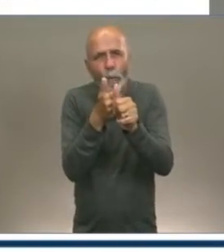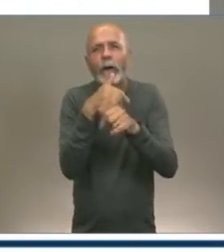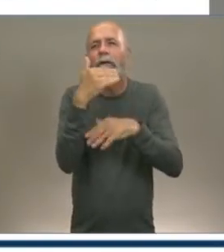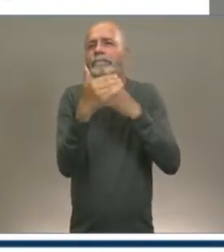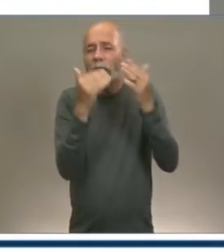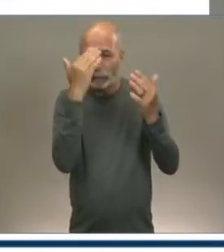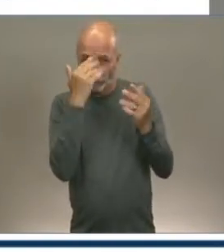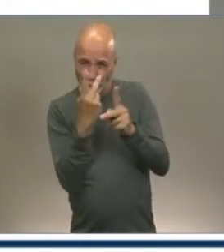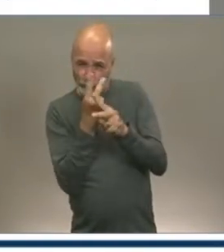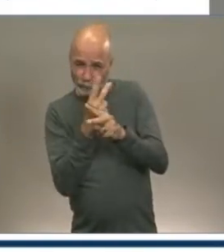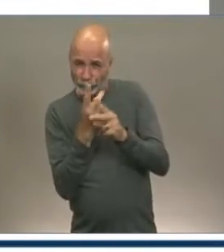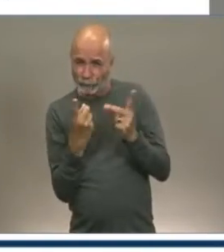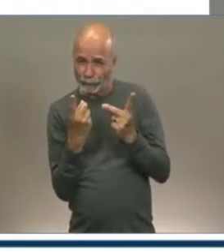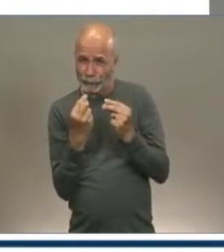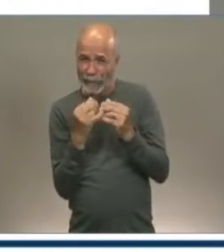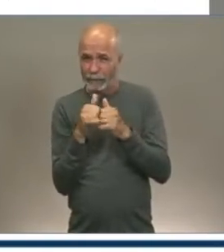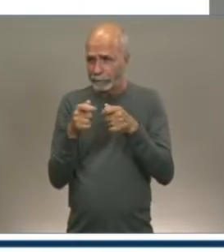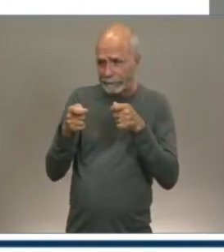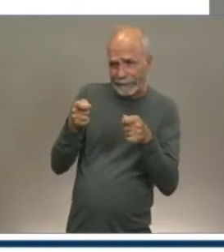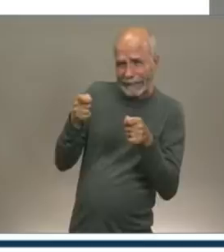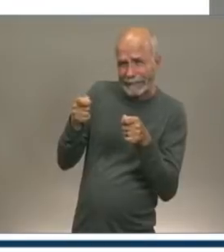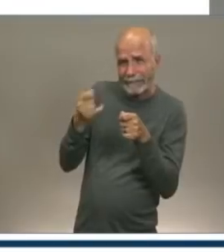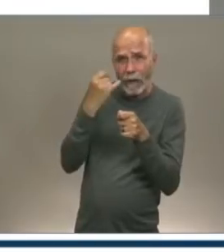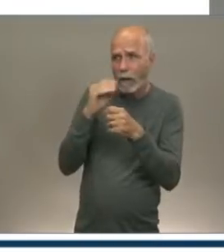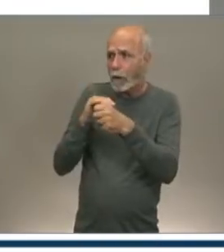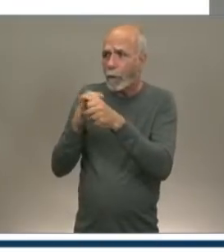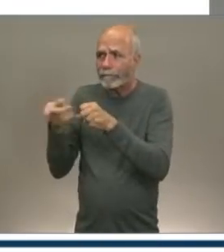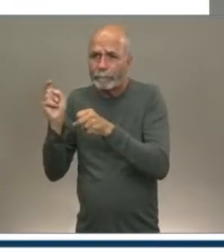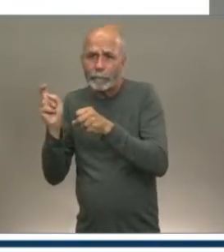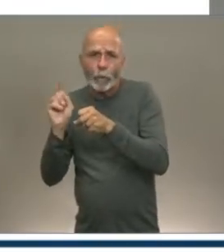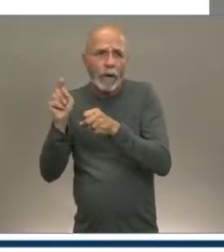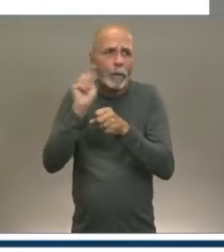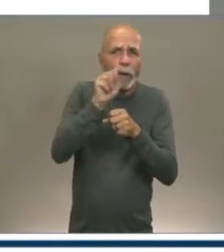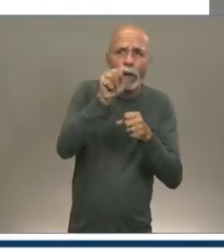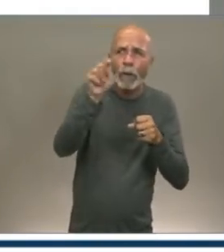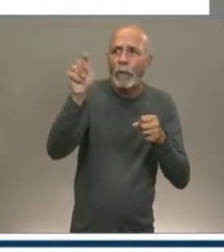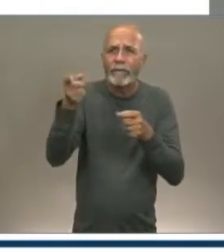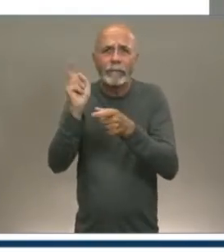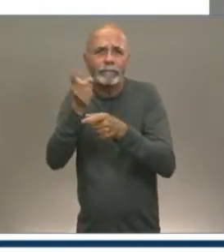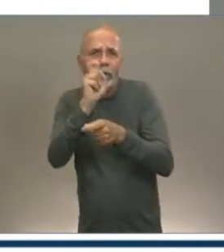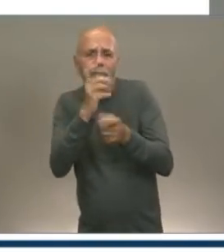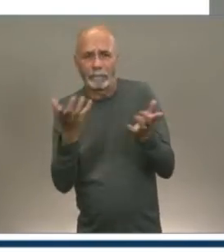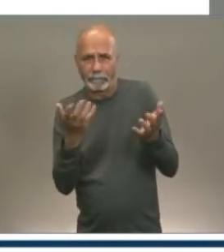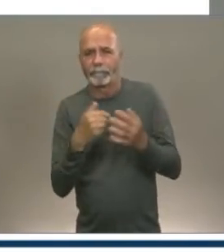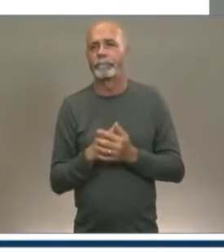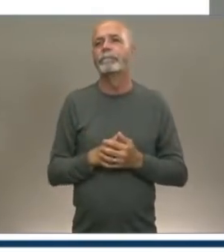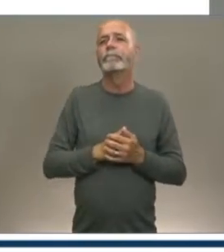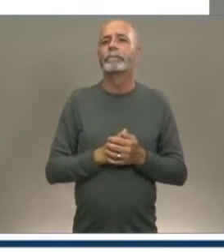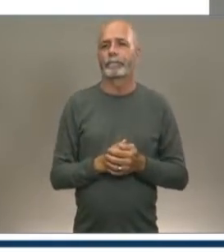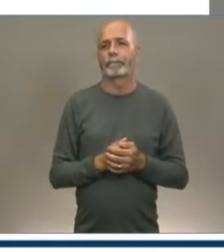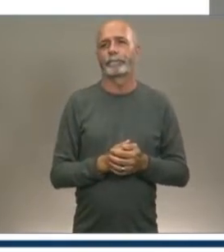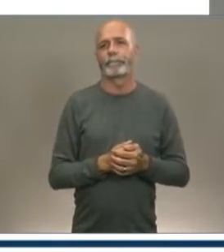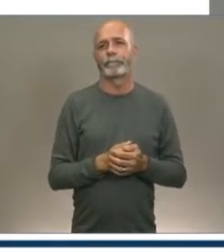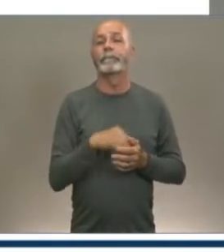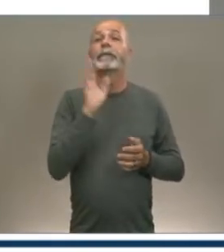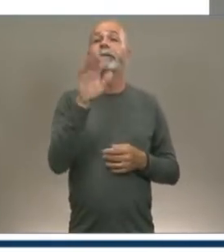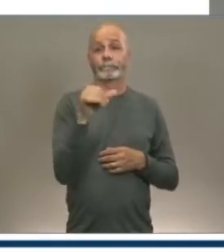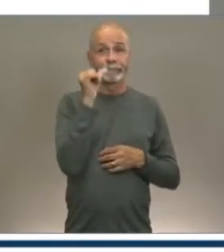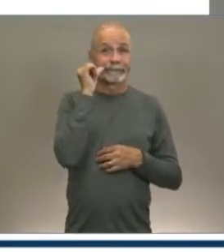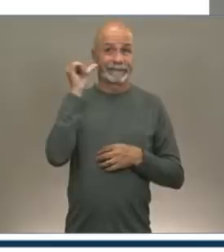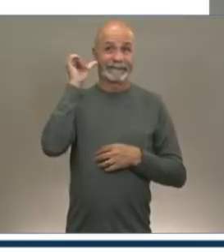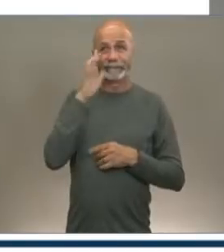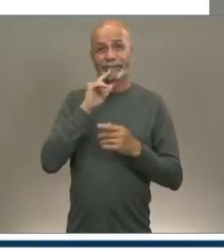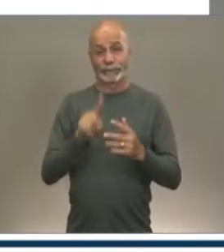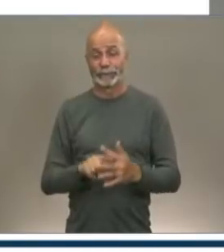on where we might have virus throughout our province. Yesterday was the first day of phase 2, and